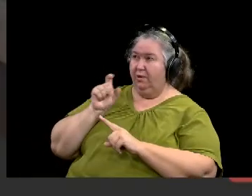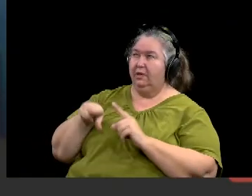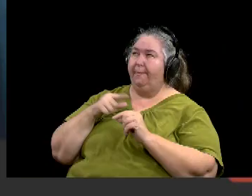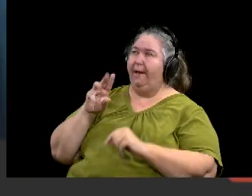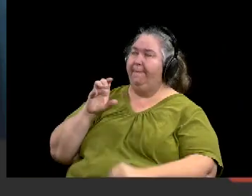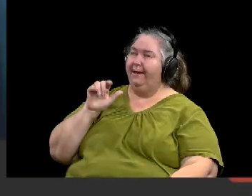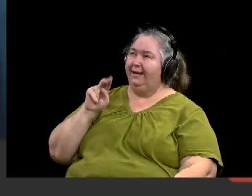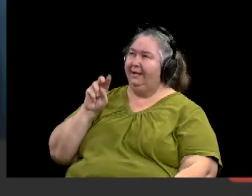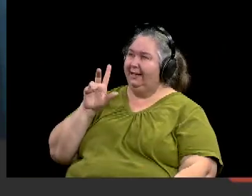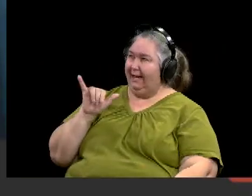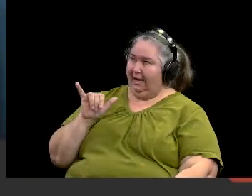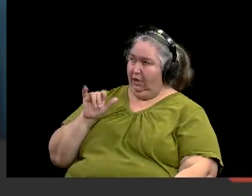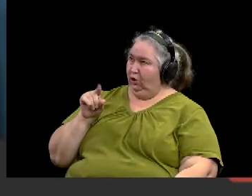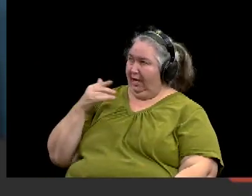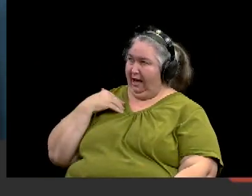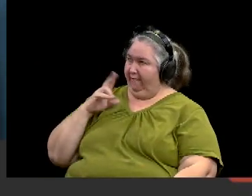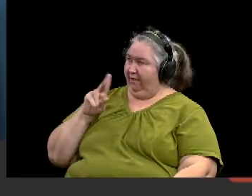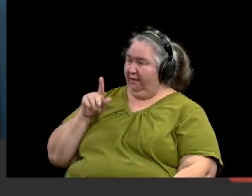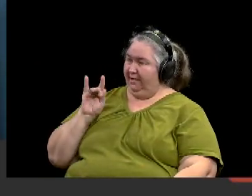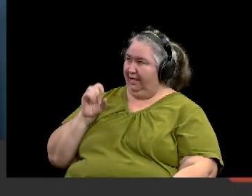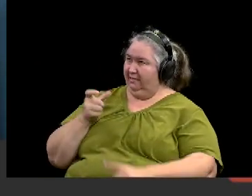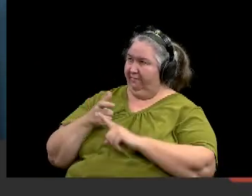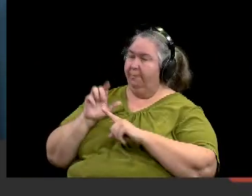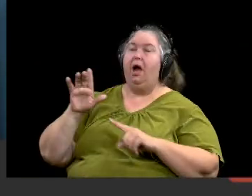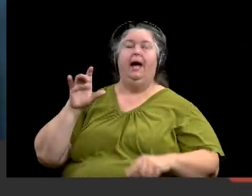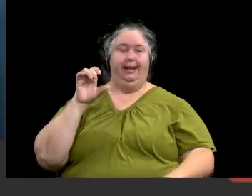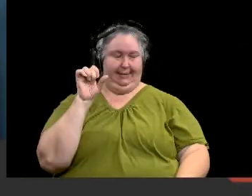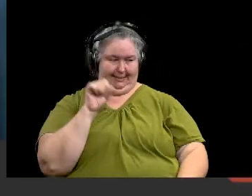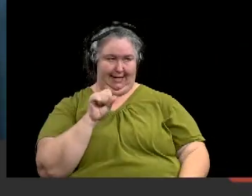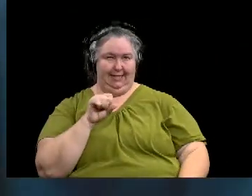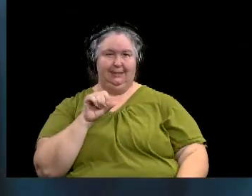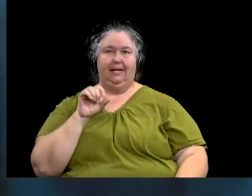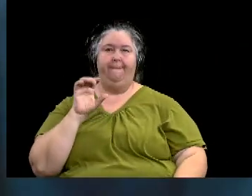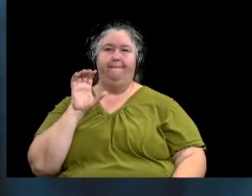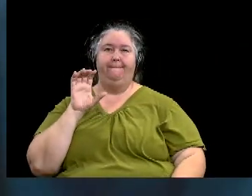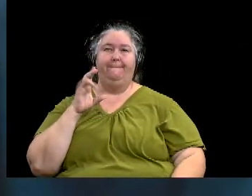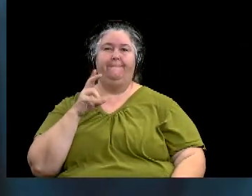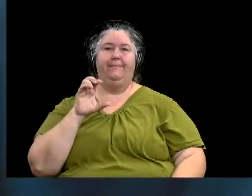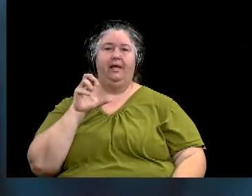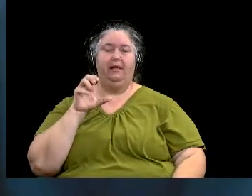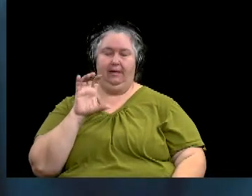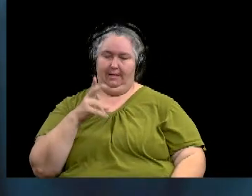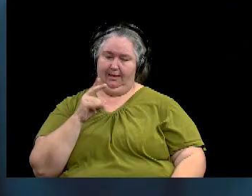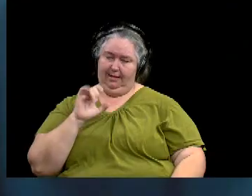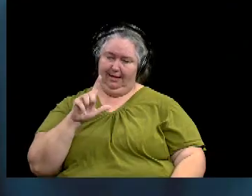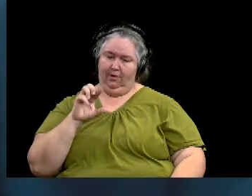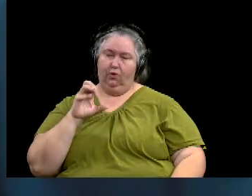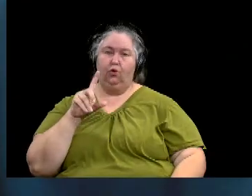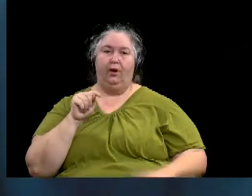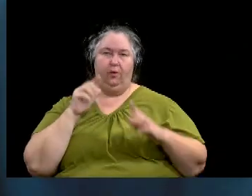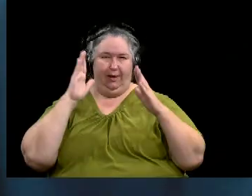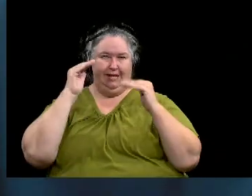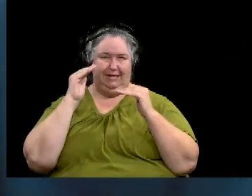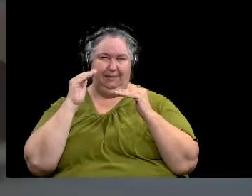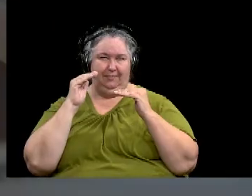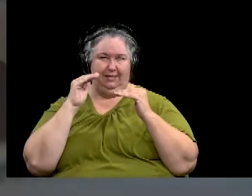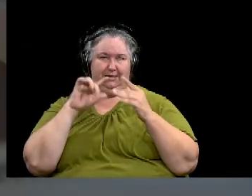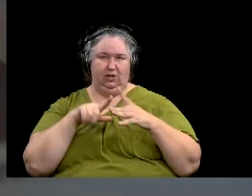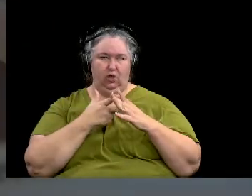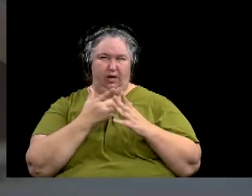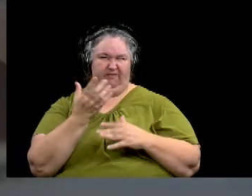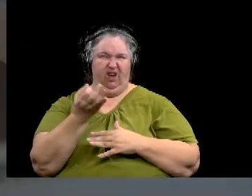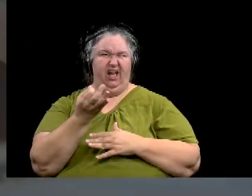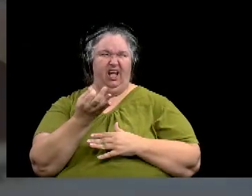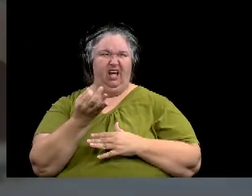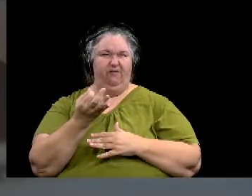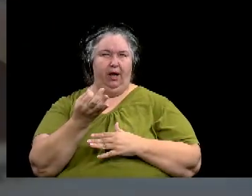Yeah, so at Baylor Scott and White Hillcrest, we anticipate that starting on Friday. Thank you, sir. And